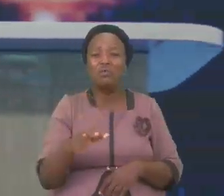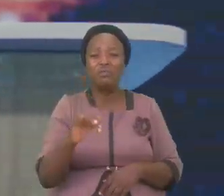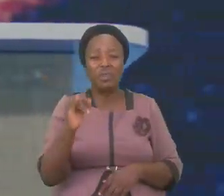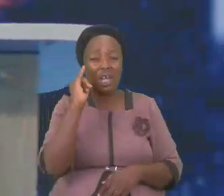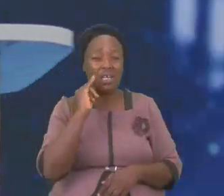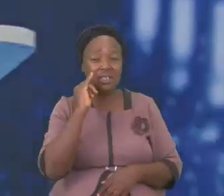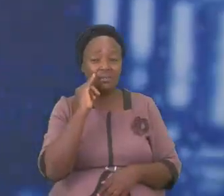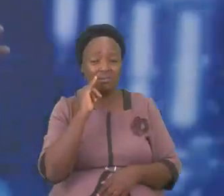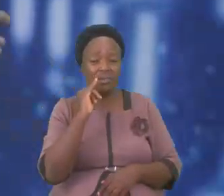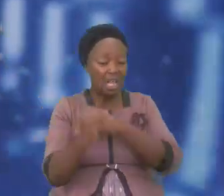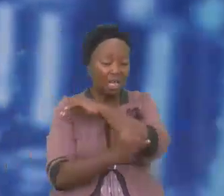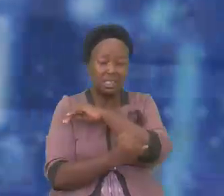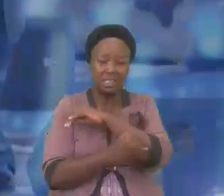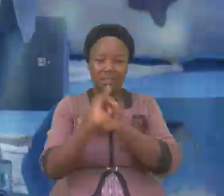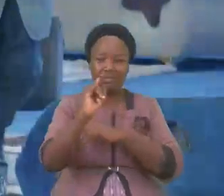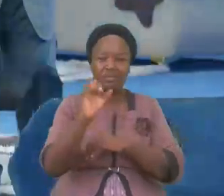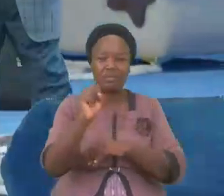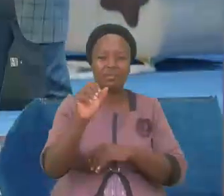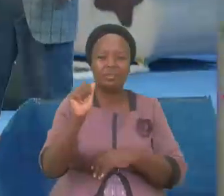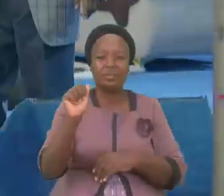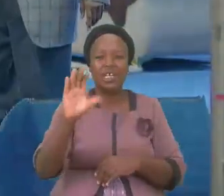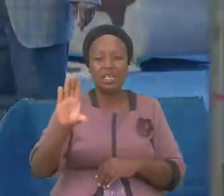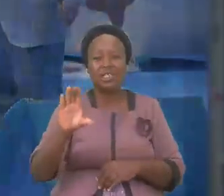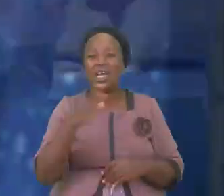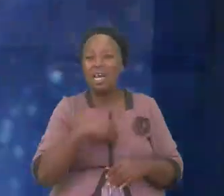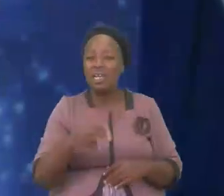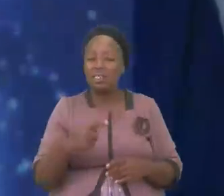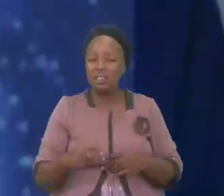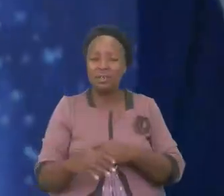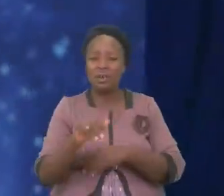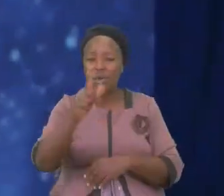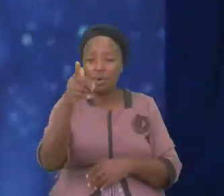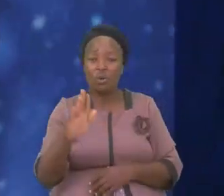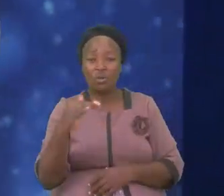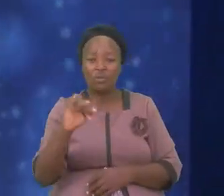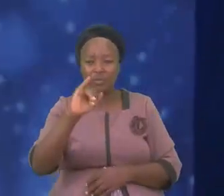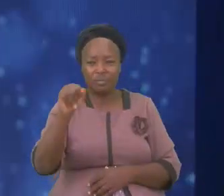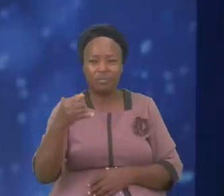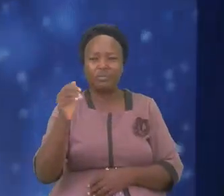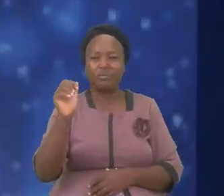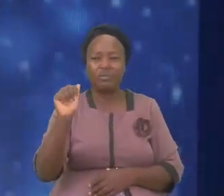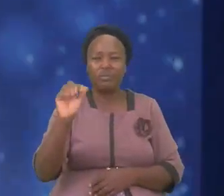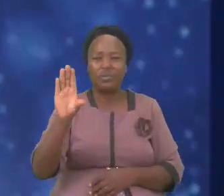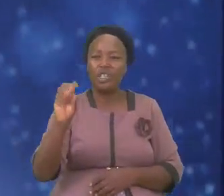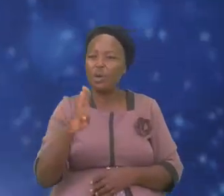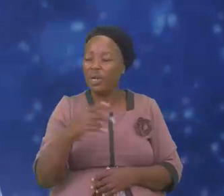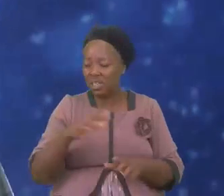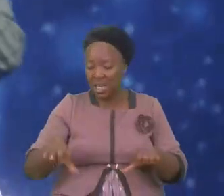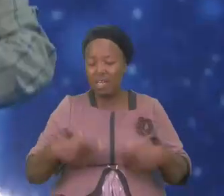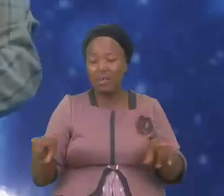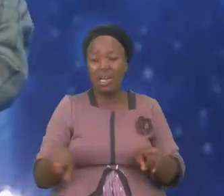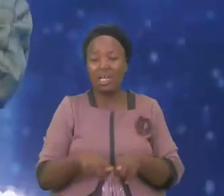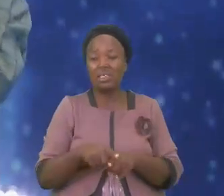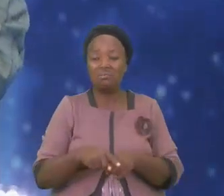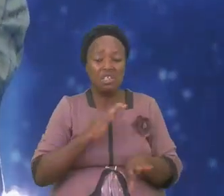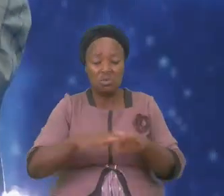lives as if they did not need God. Many people are like that today. That's why eventually they went to Babylon. When they